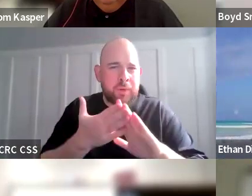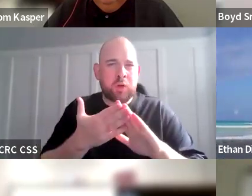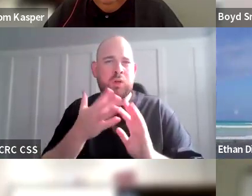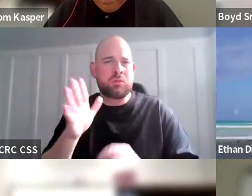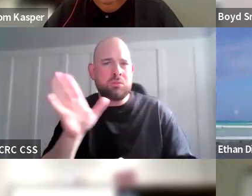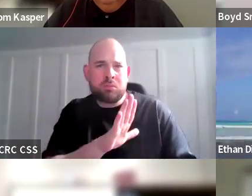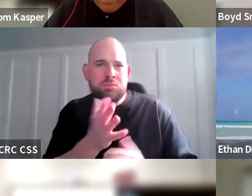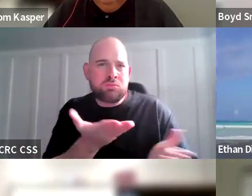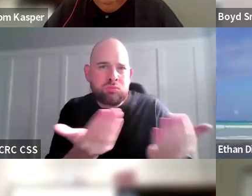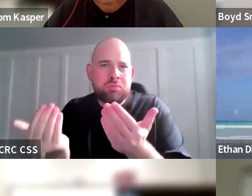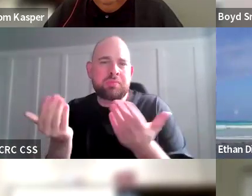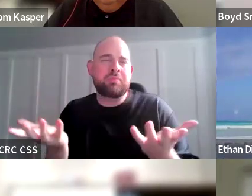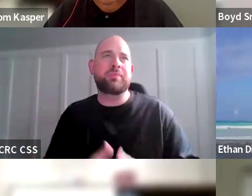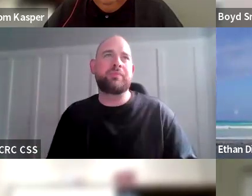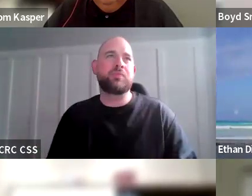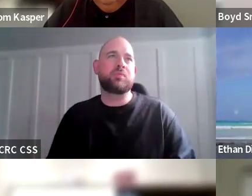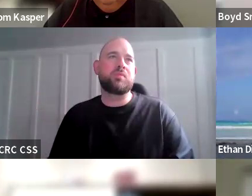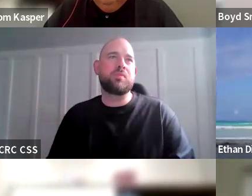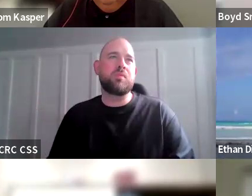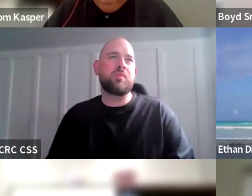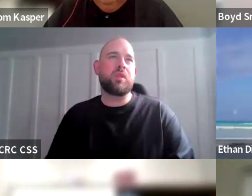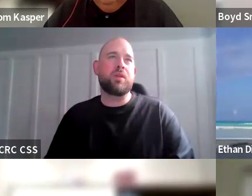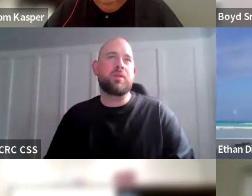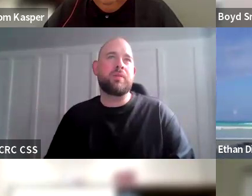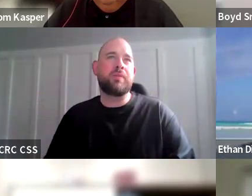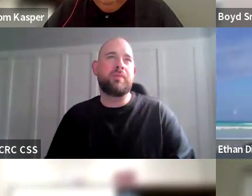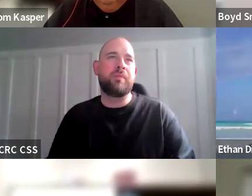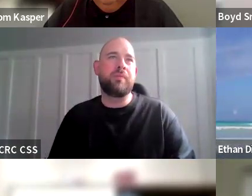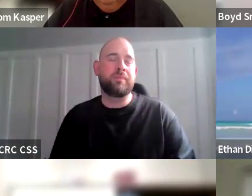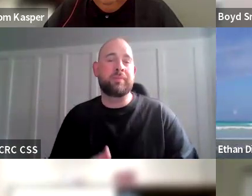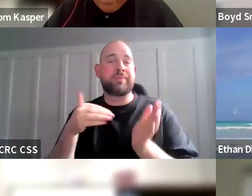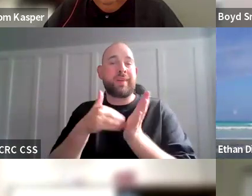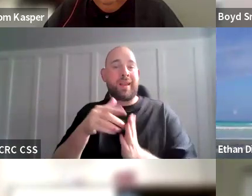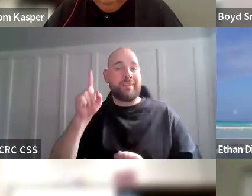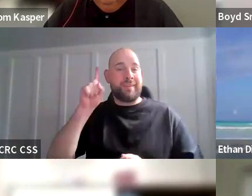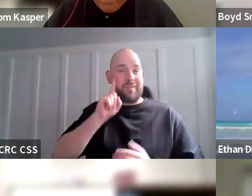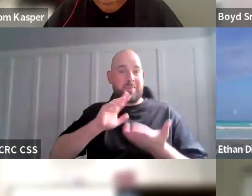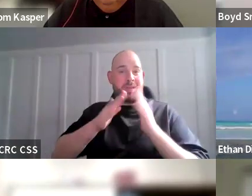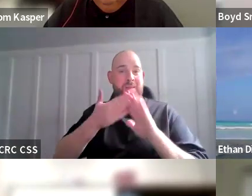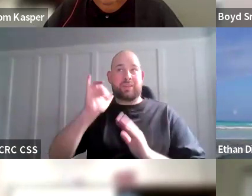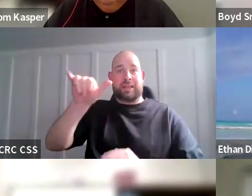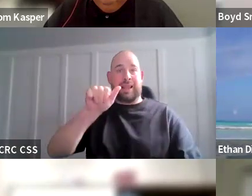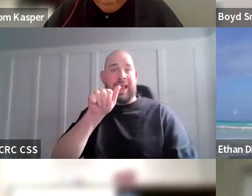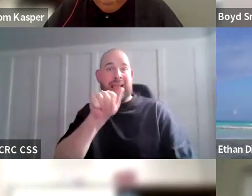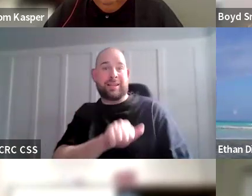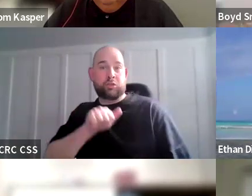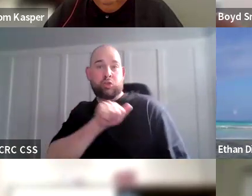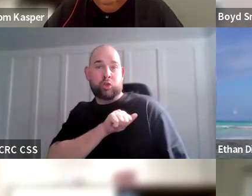goods or services. They're not involved in the deaf community. They're not out in the community recruiting deaf people specifically.